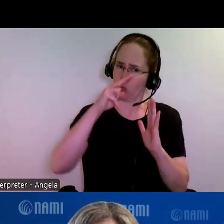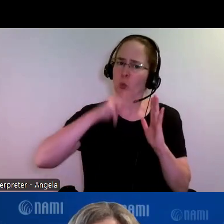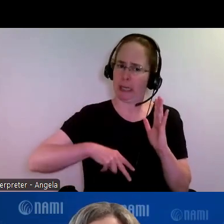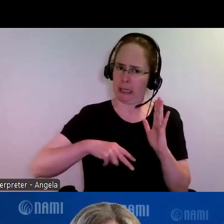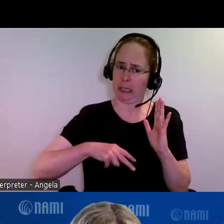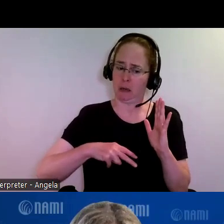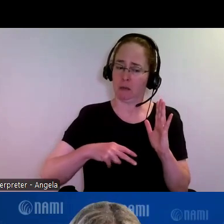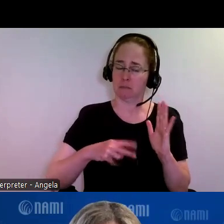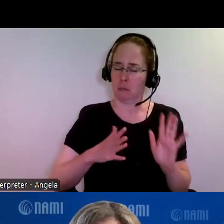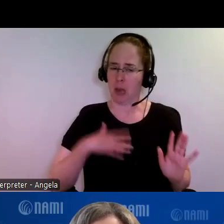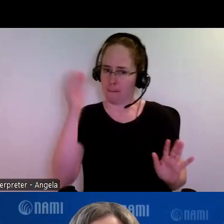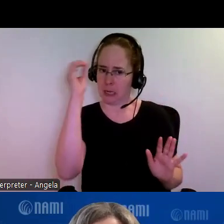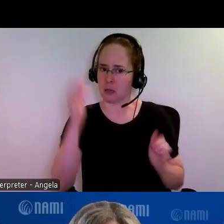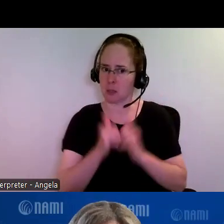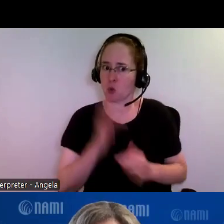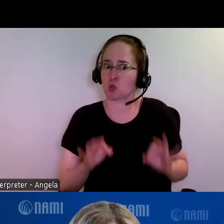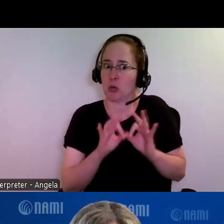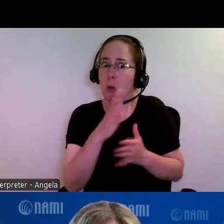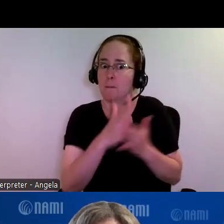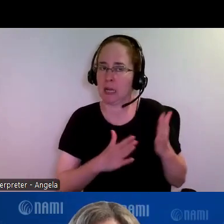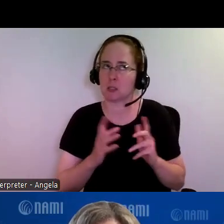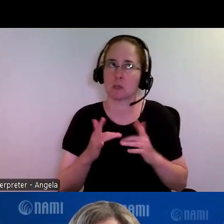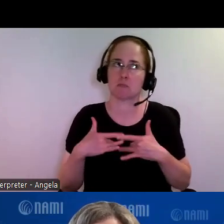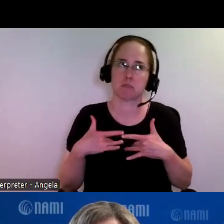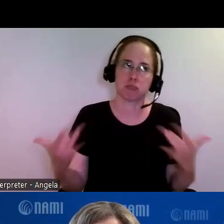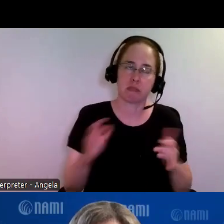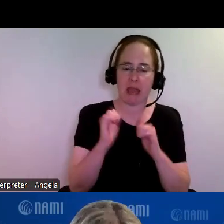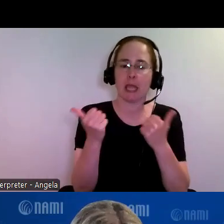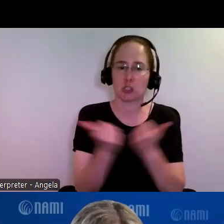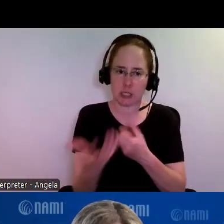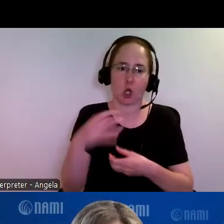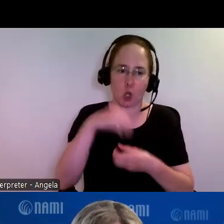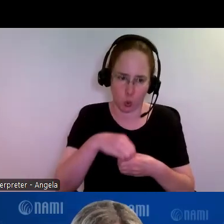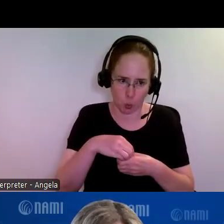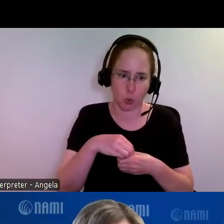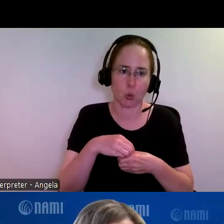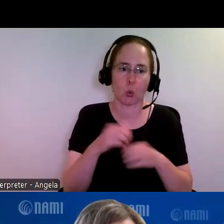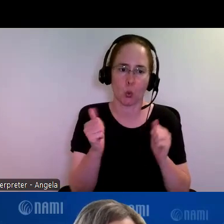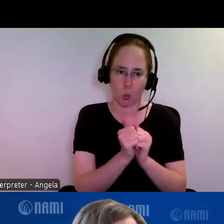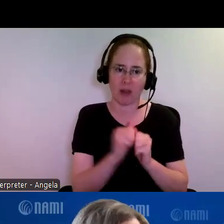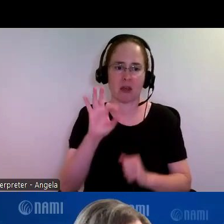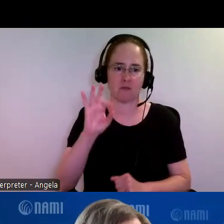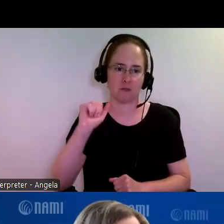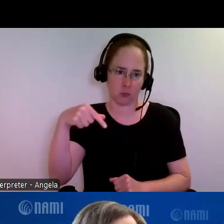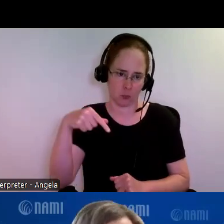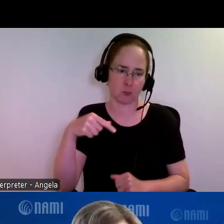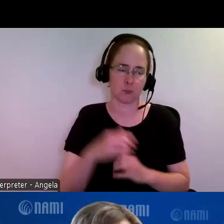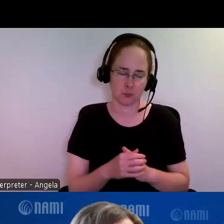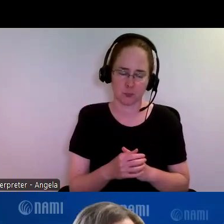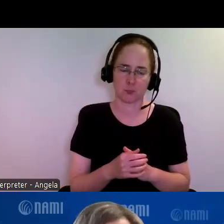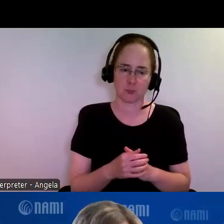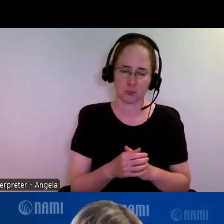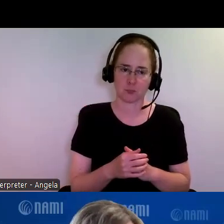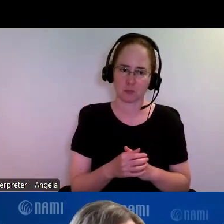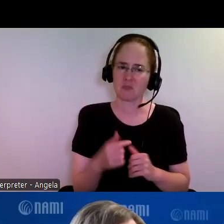the most critical piece that we were so glad that the agency did include in this frequently asked question. And